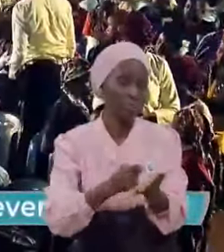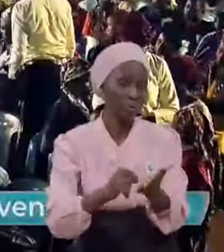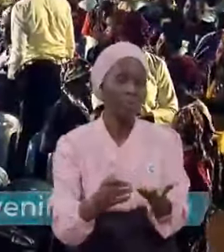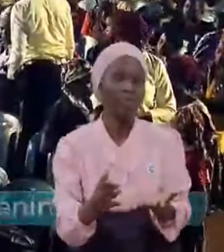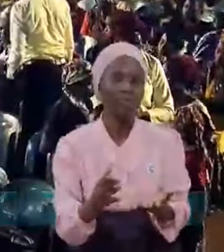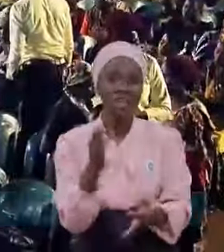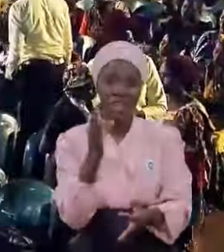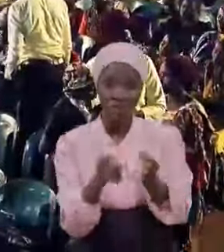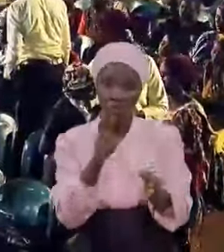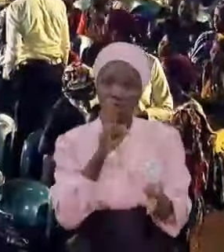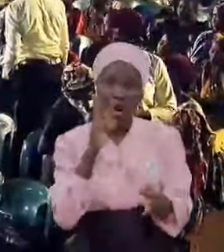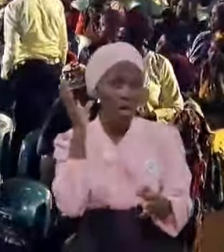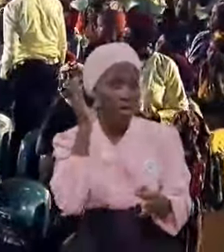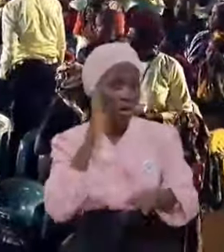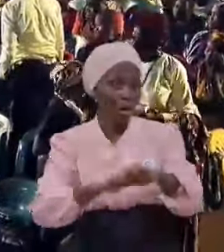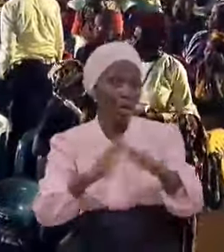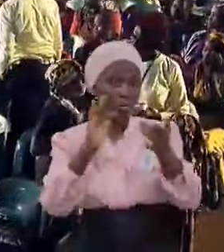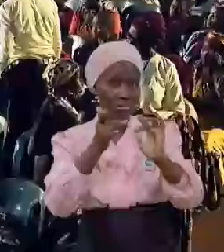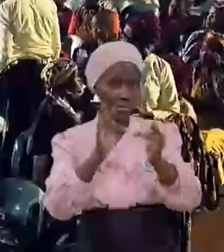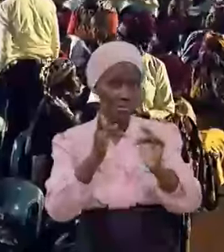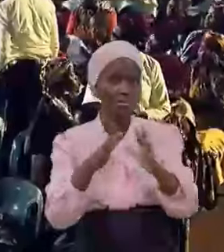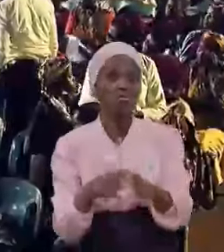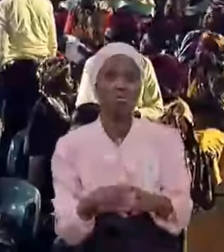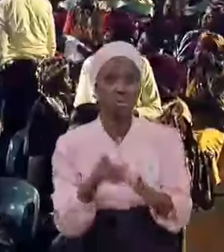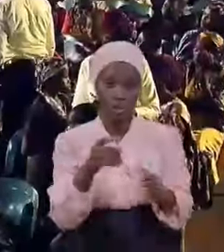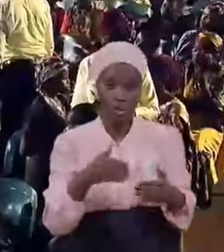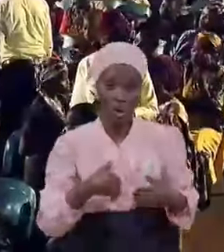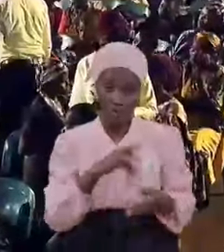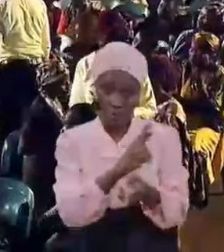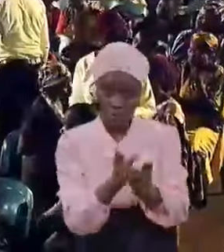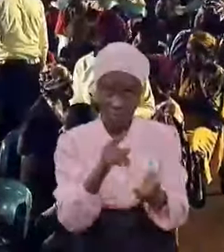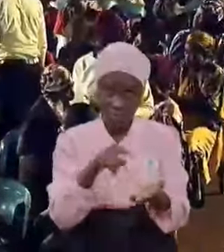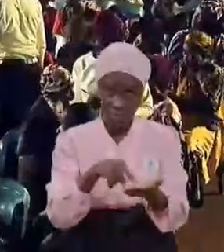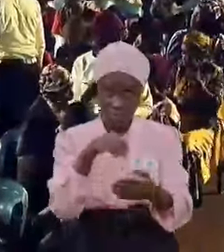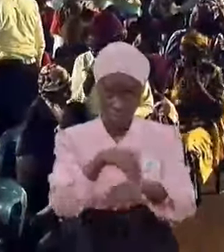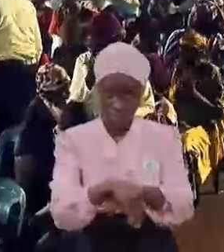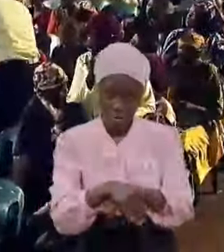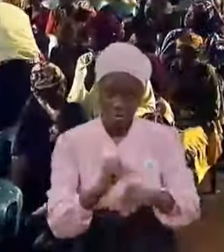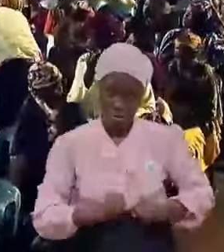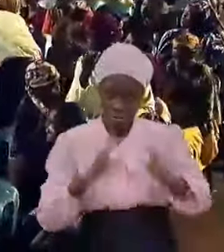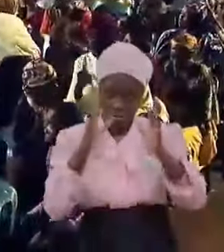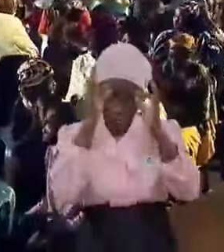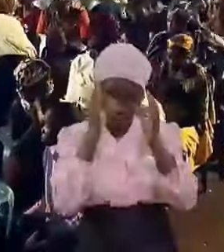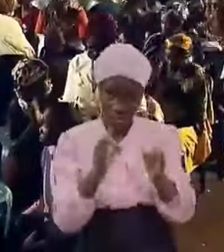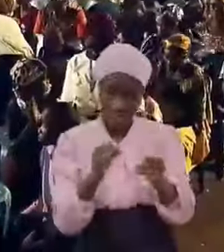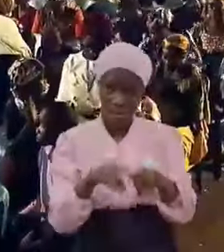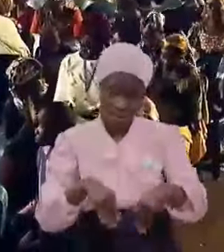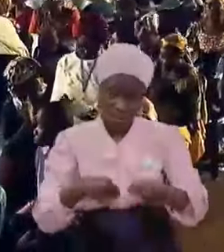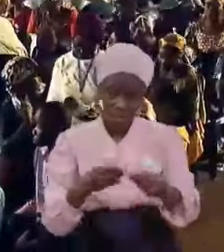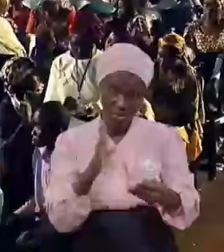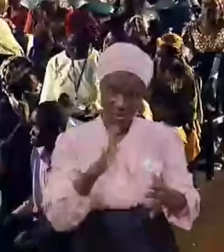you decided this night to give your life to the Lord online, please